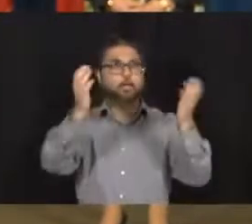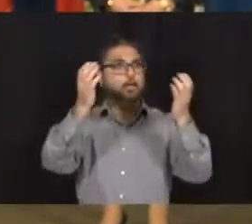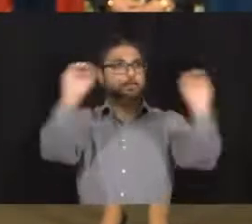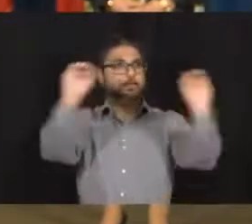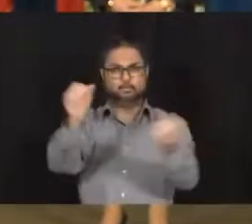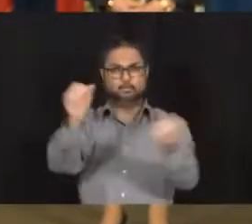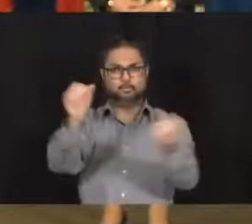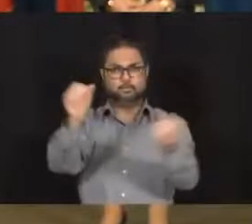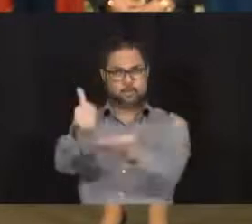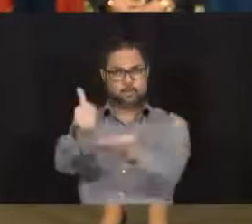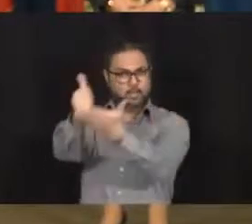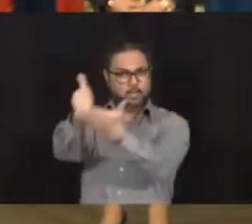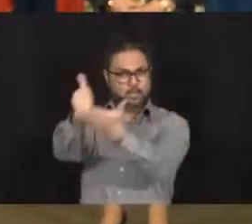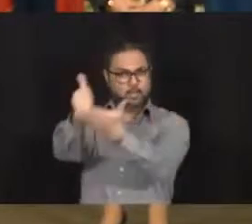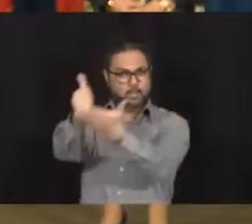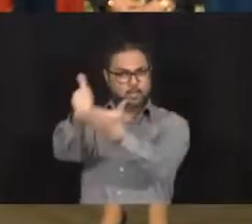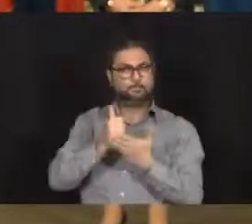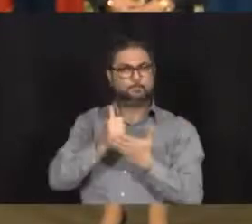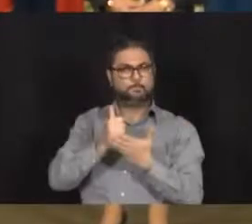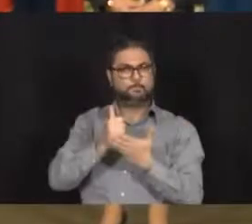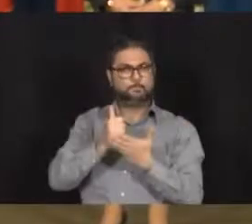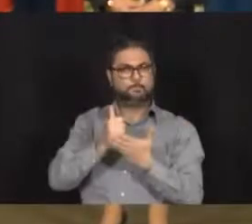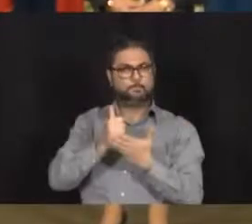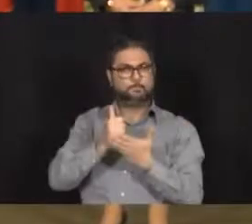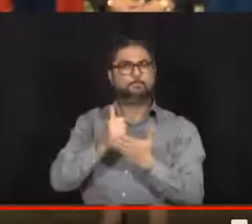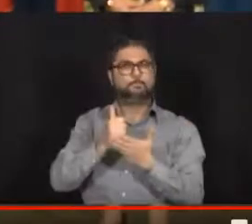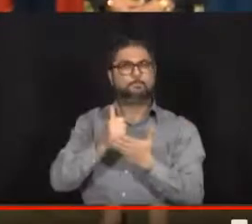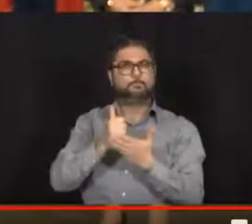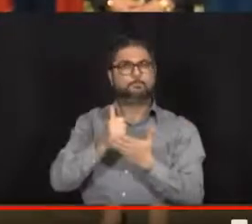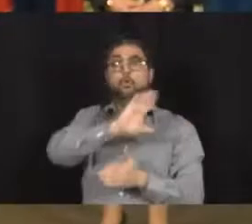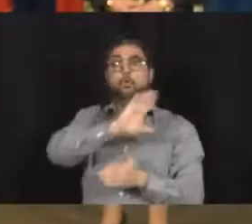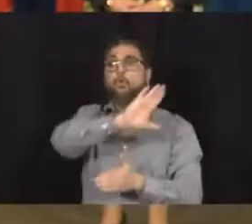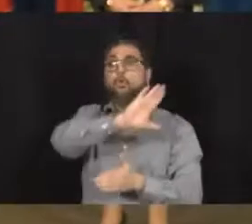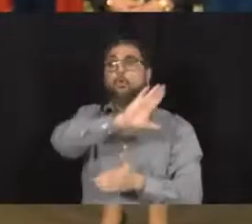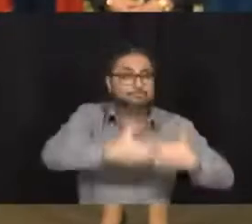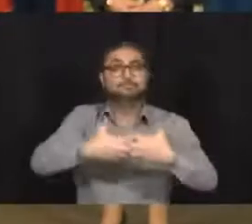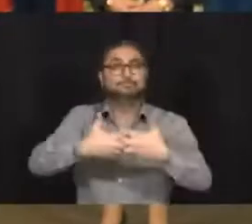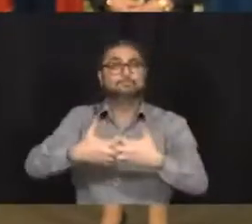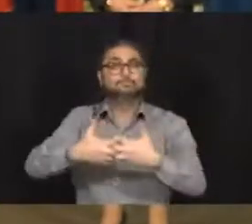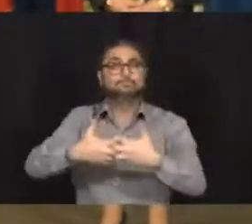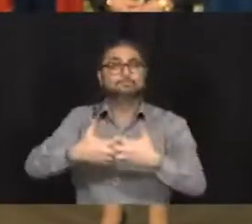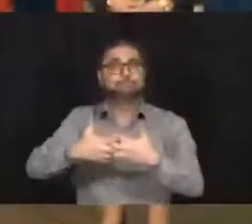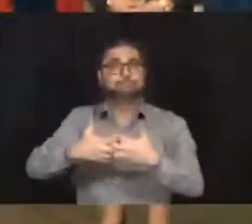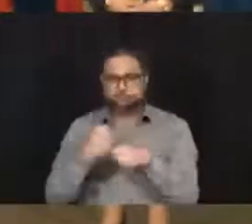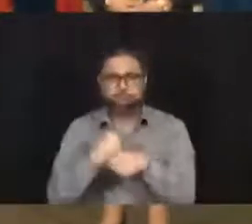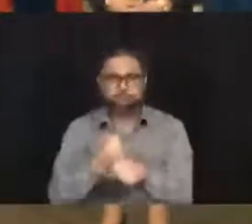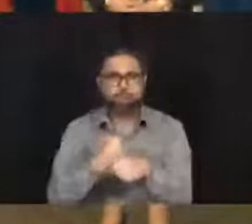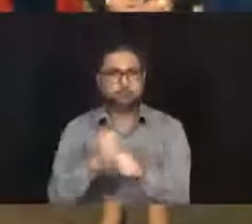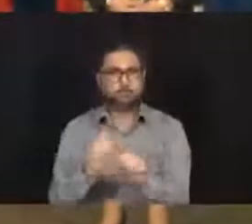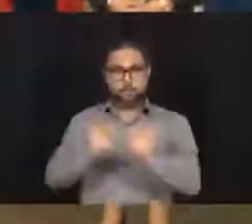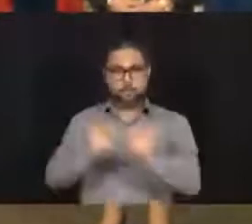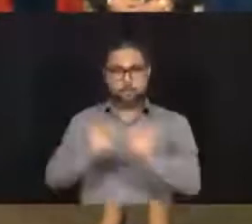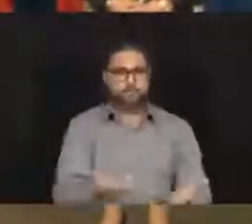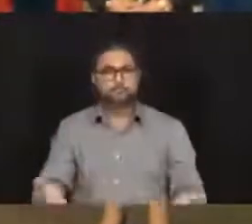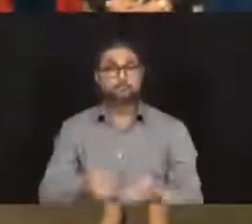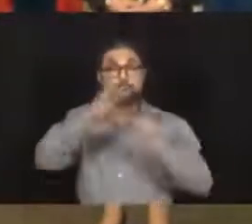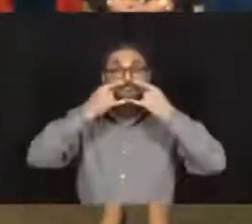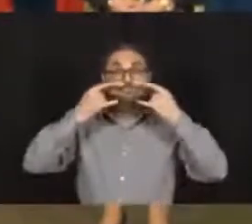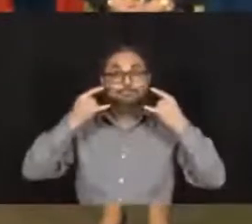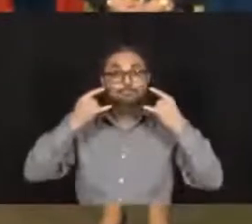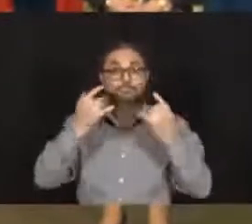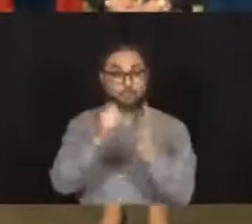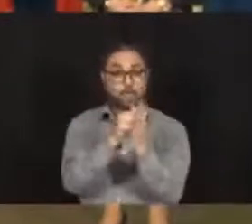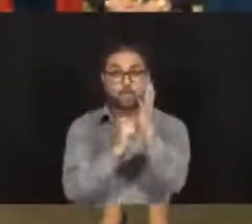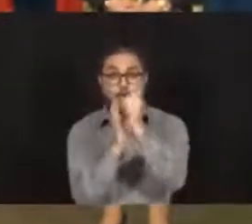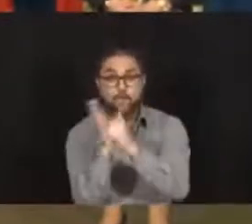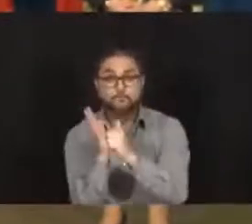help make critical supplies and equipment, to make the masks, gloves, and supplies our frontline healthcare